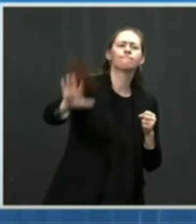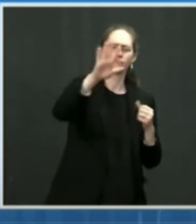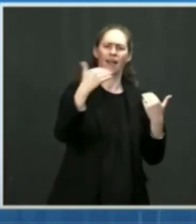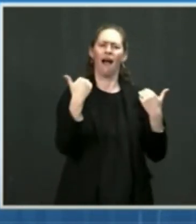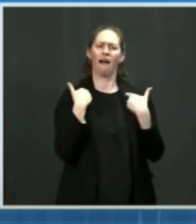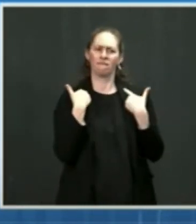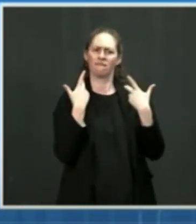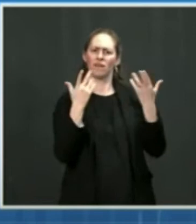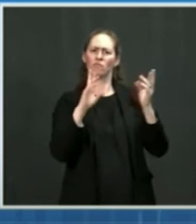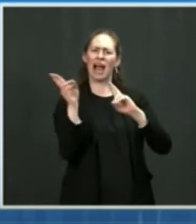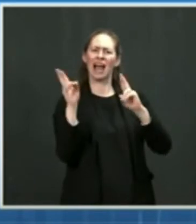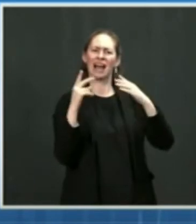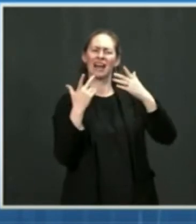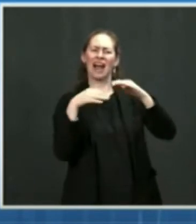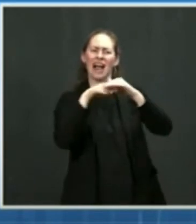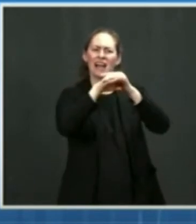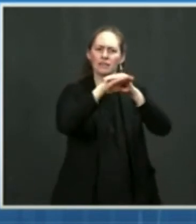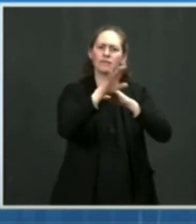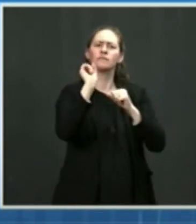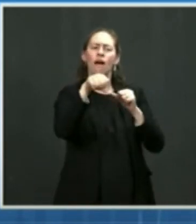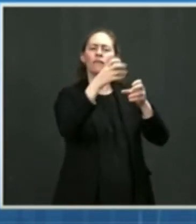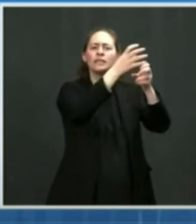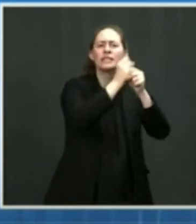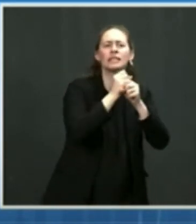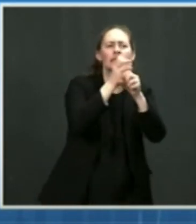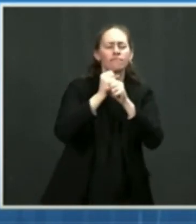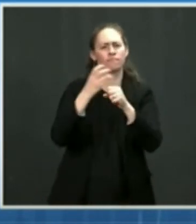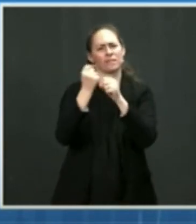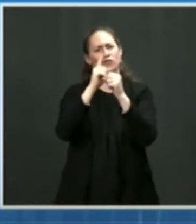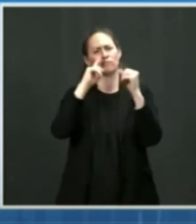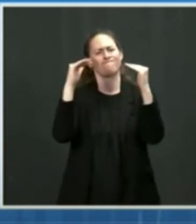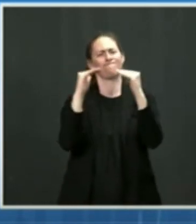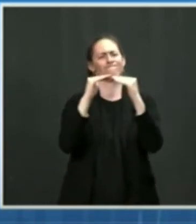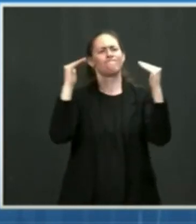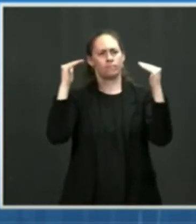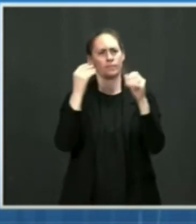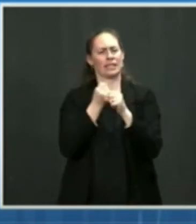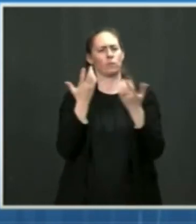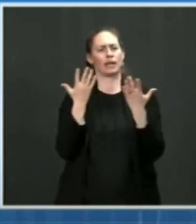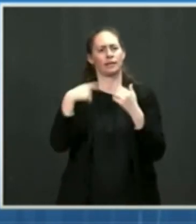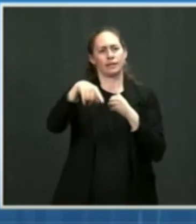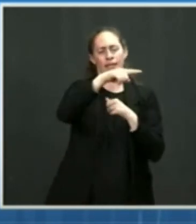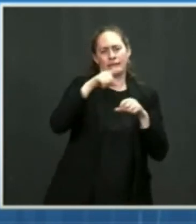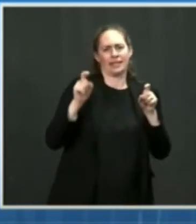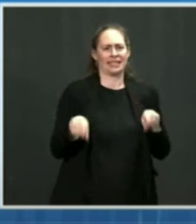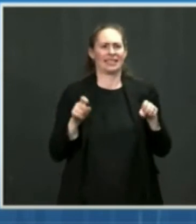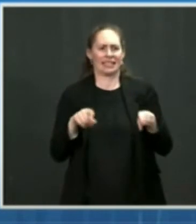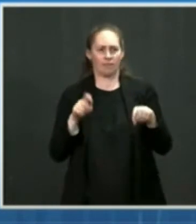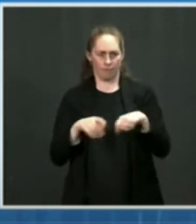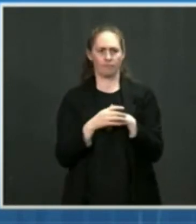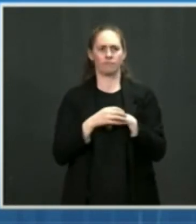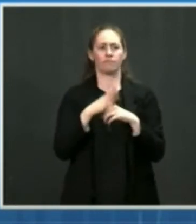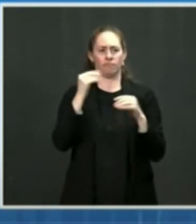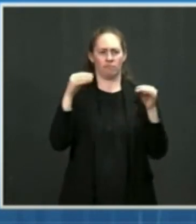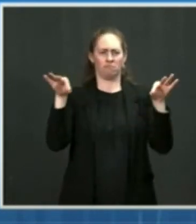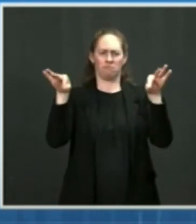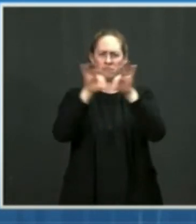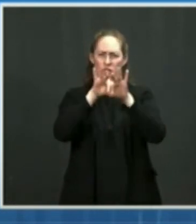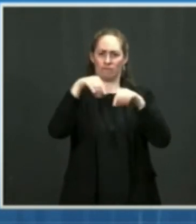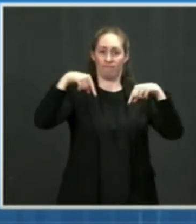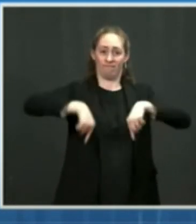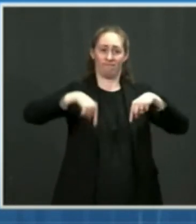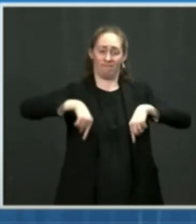to help address disparities to COVID-19 and, importantly, to create the infrastructure to address the other